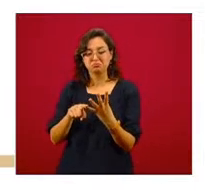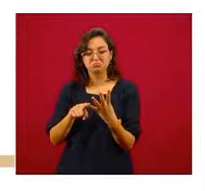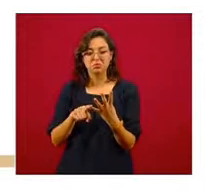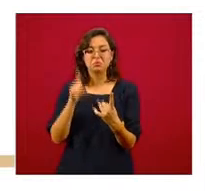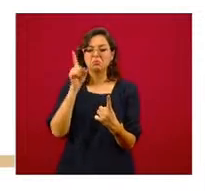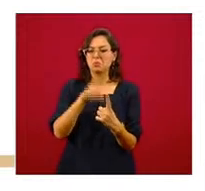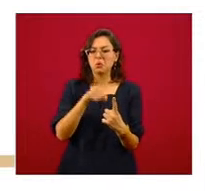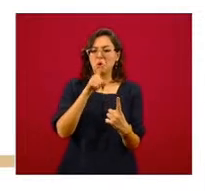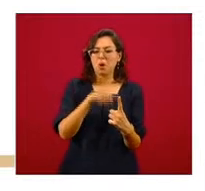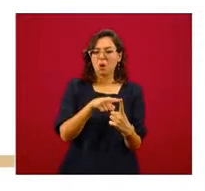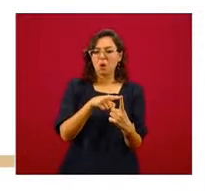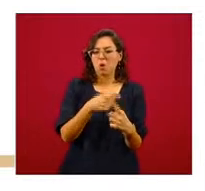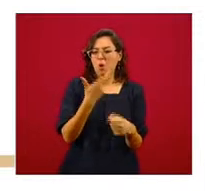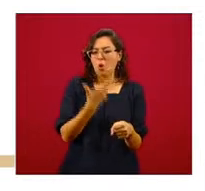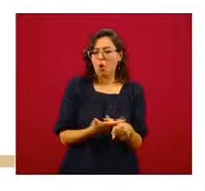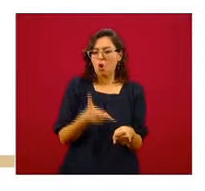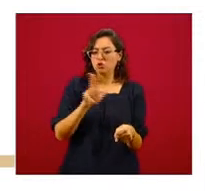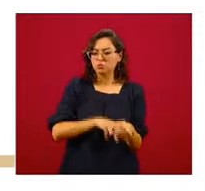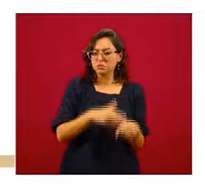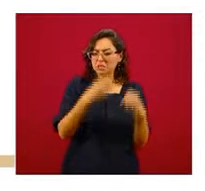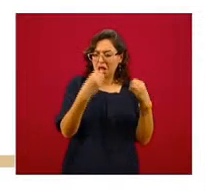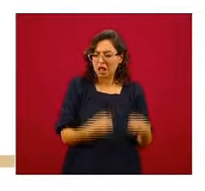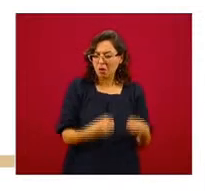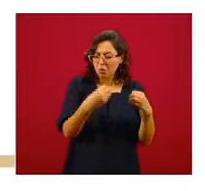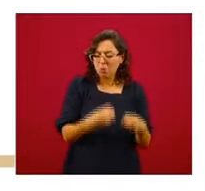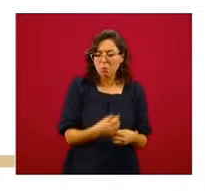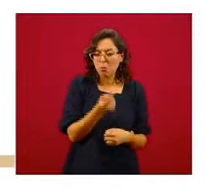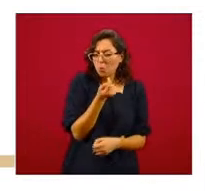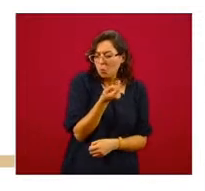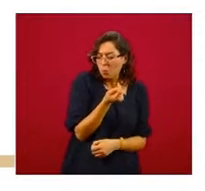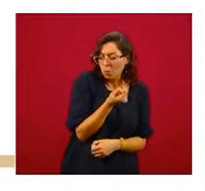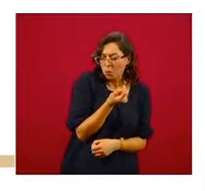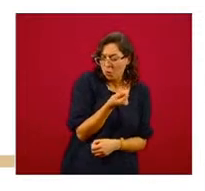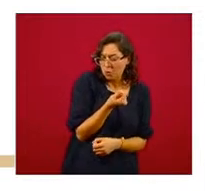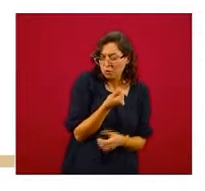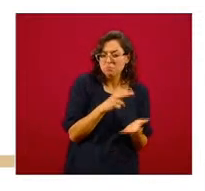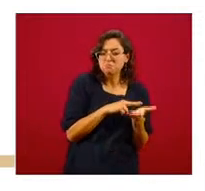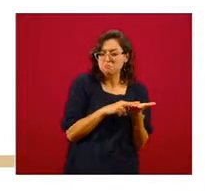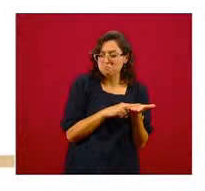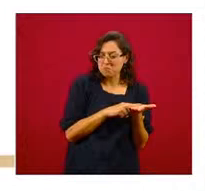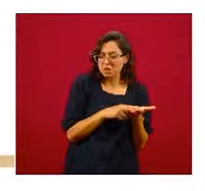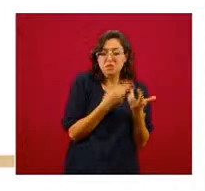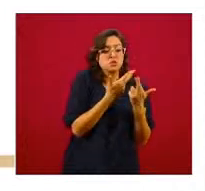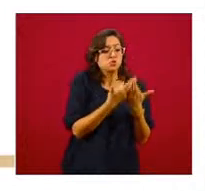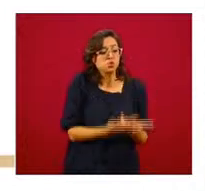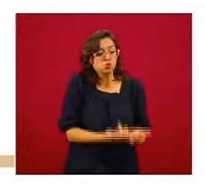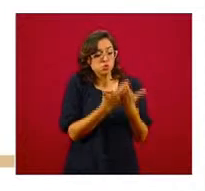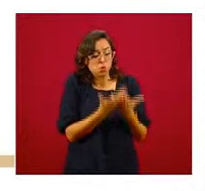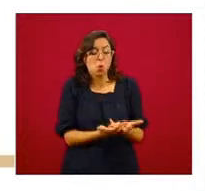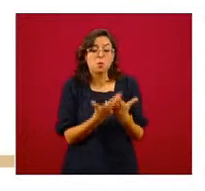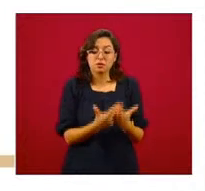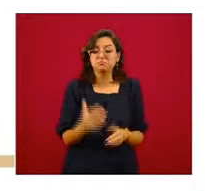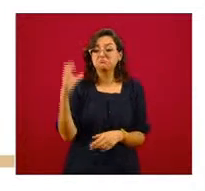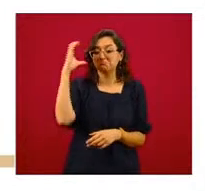all the indicators, all the colors. So they have low hospital